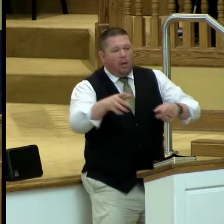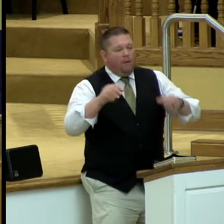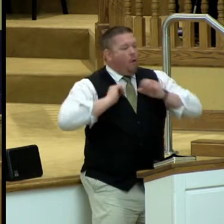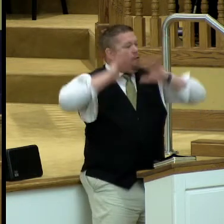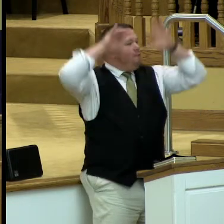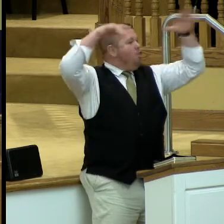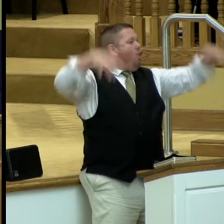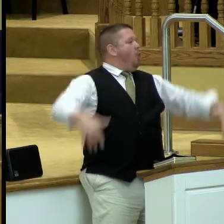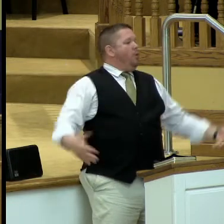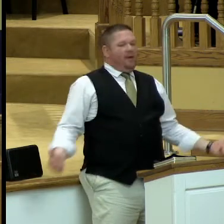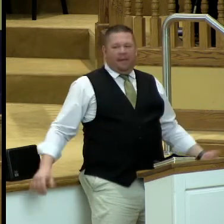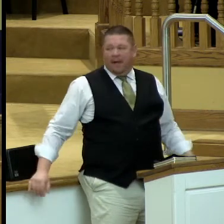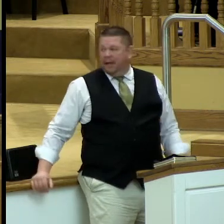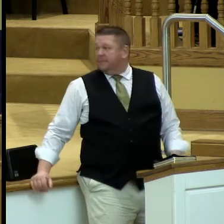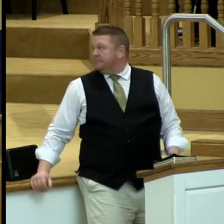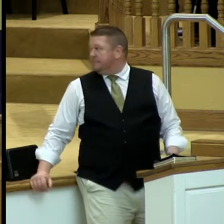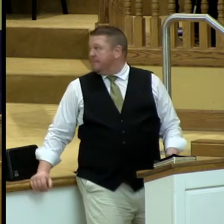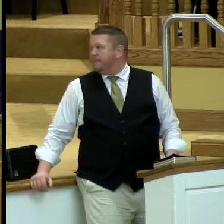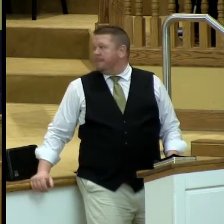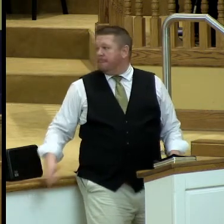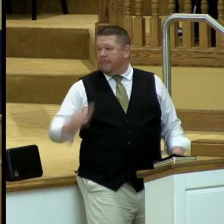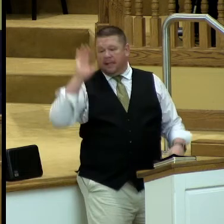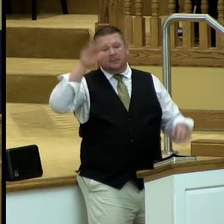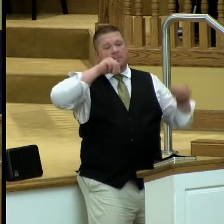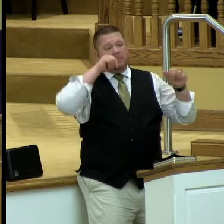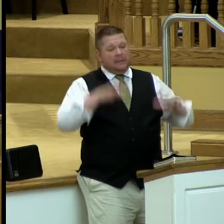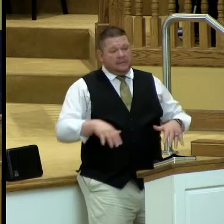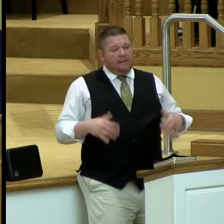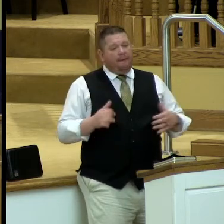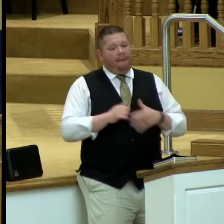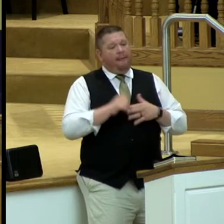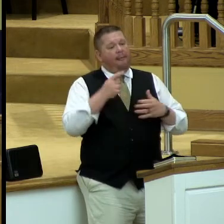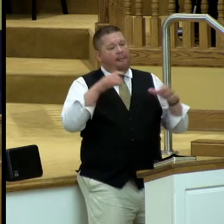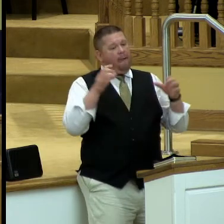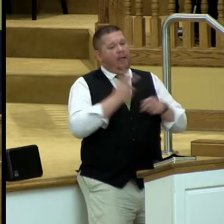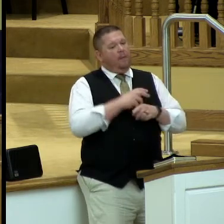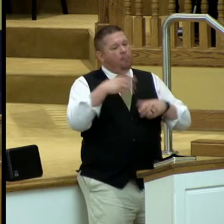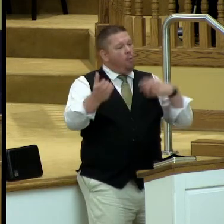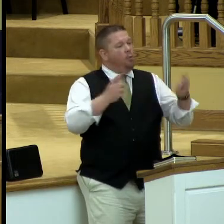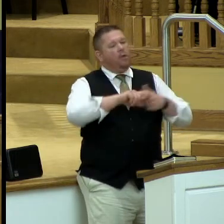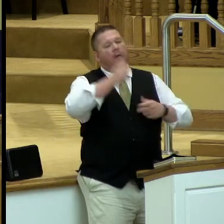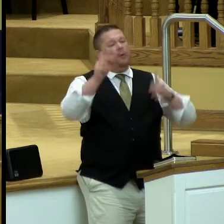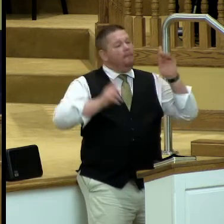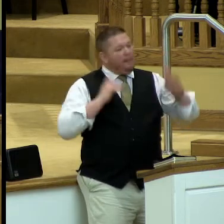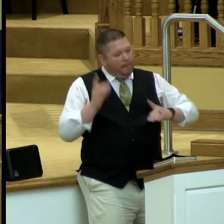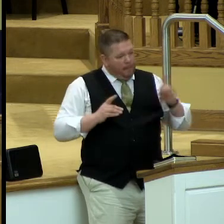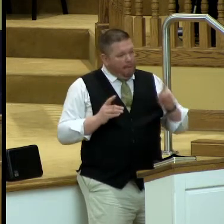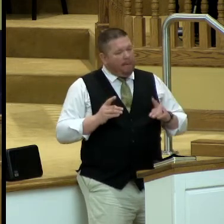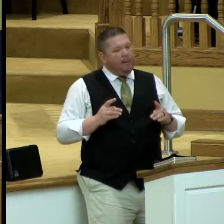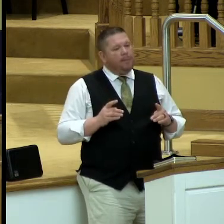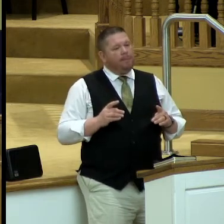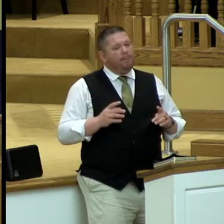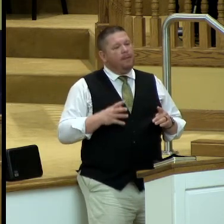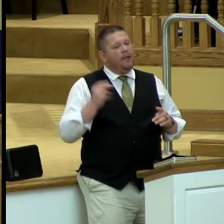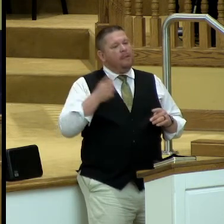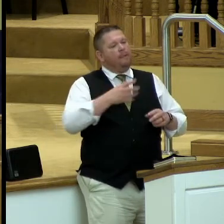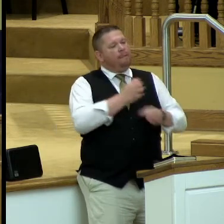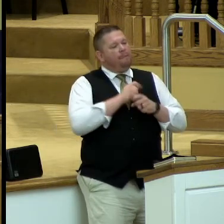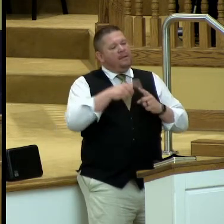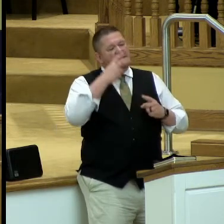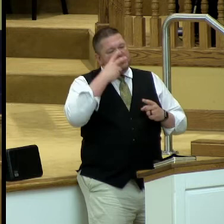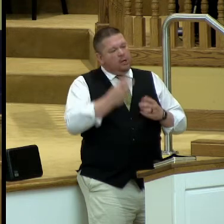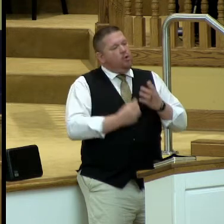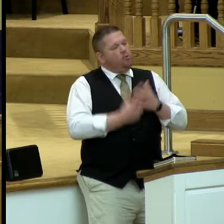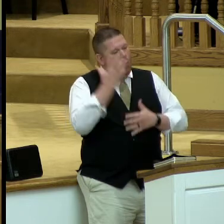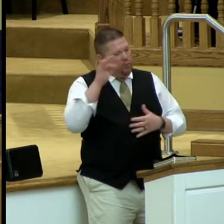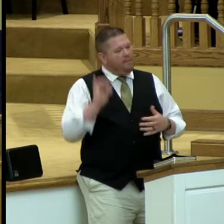both overflowing with his blessings. And then guess what you do? You keep pouring it out to other people and you get to see